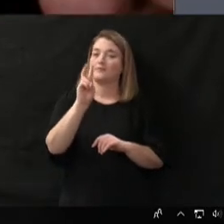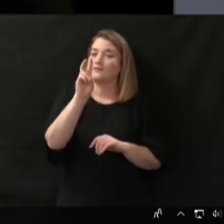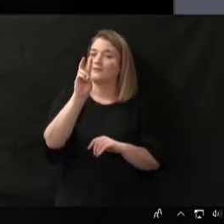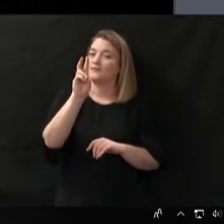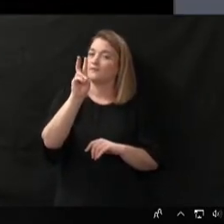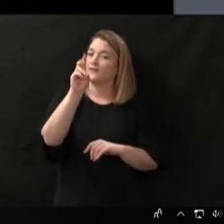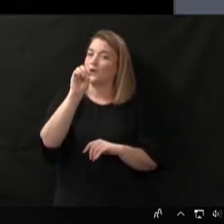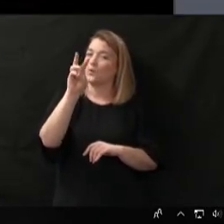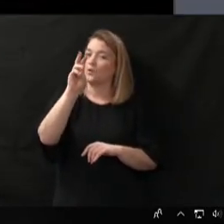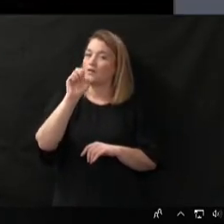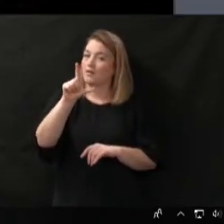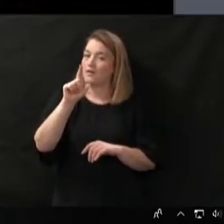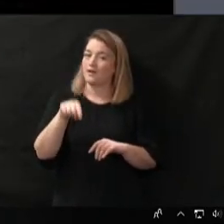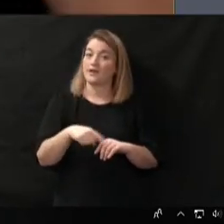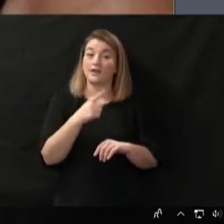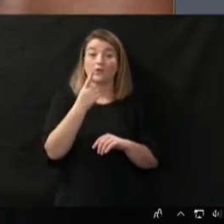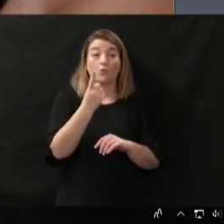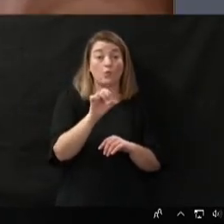is heard.